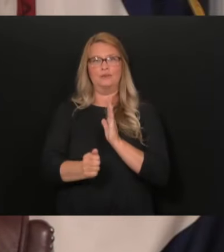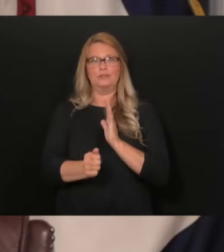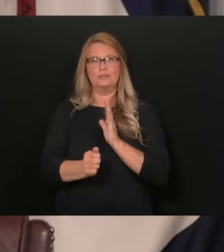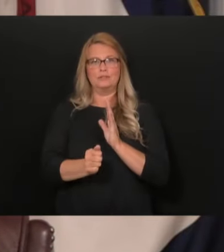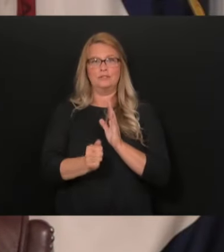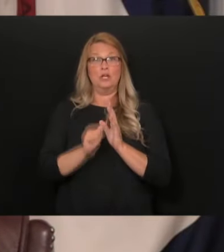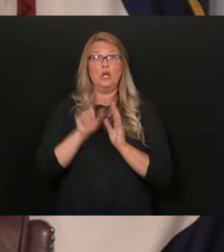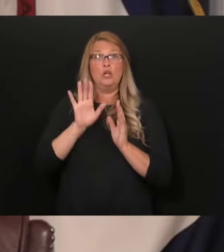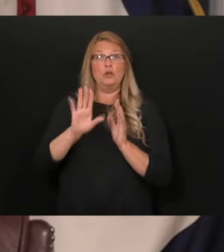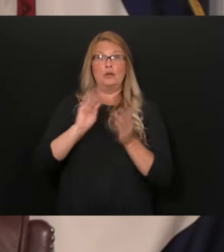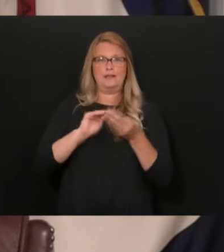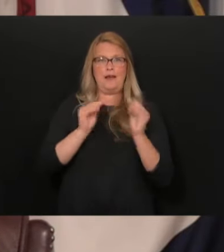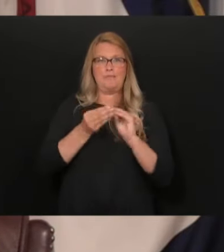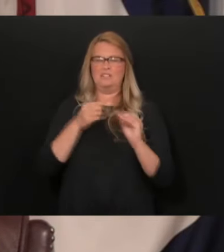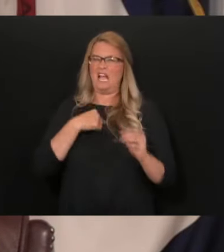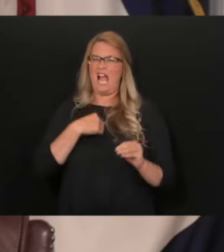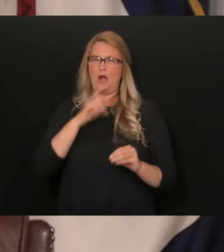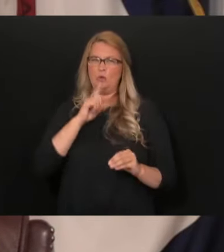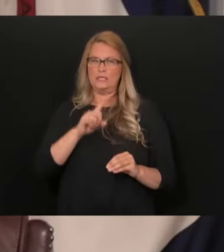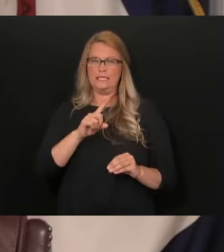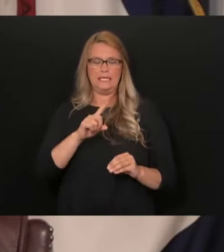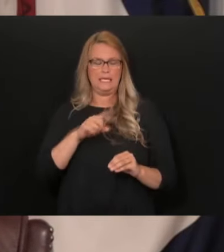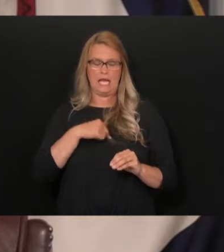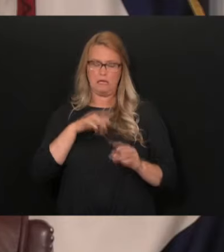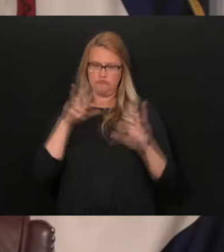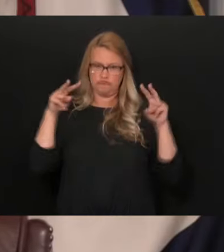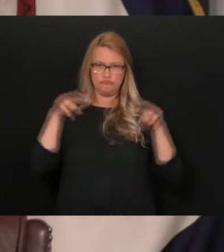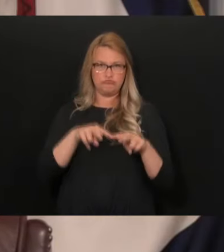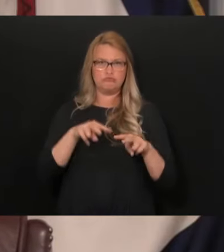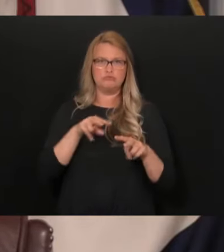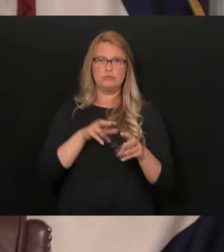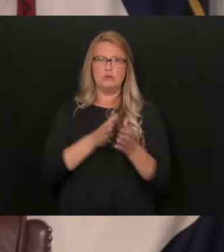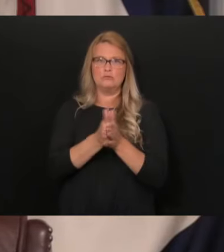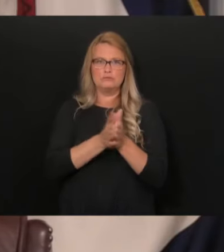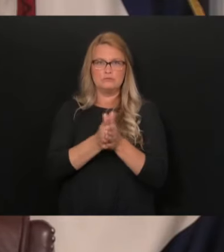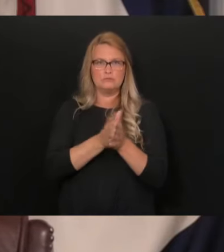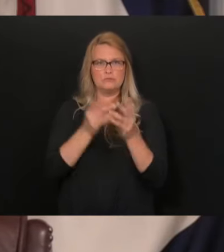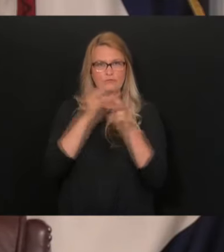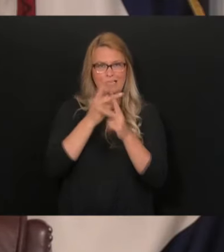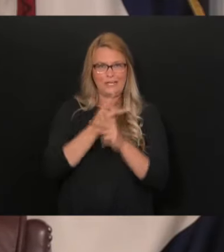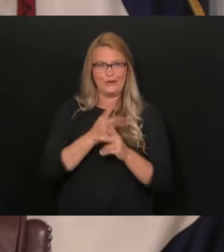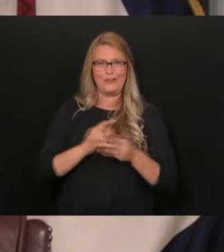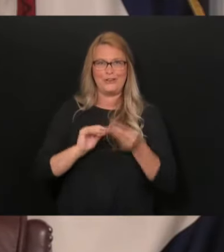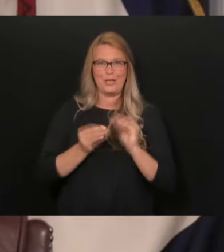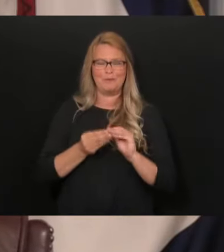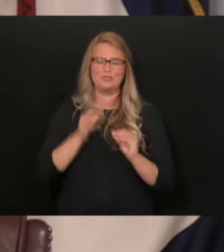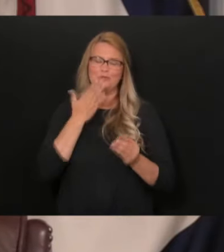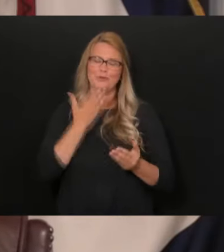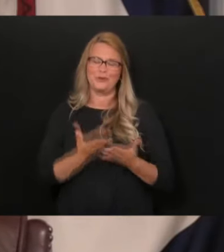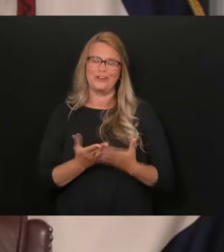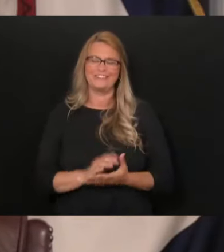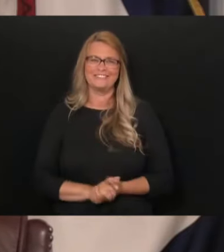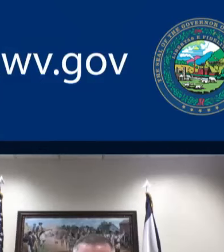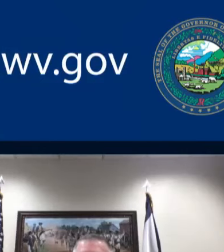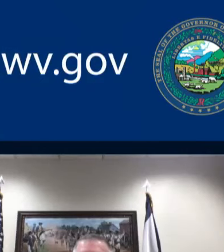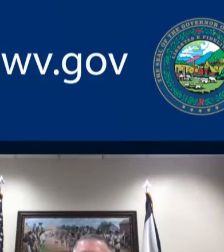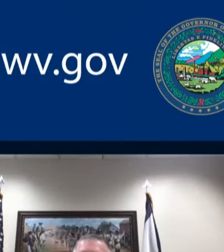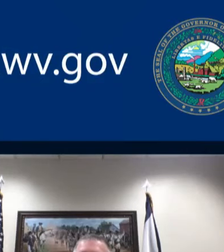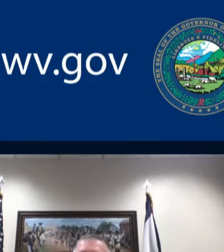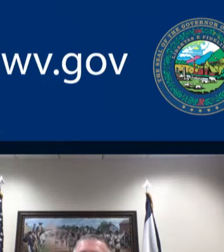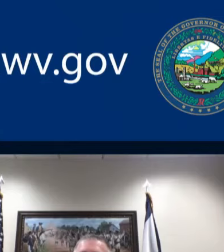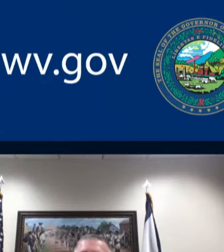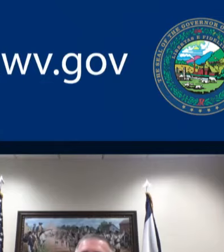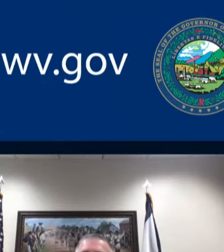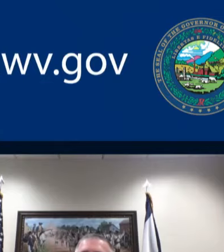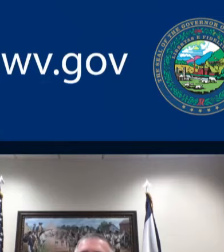numbers, that's what I love. And so we're okay. And we're going to go forward in a good way. All right, thanks,